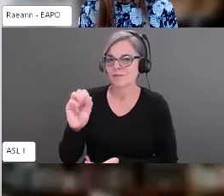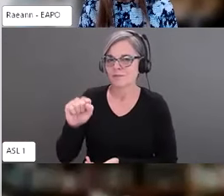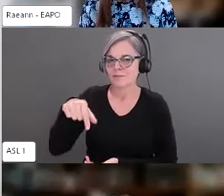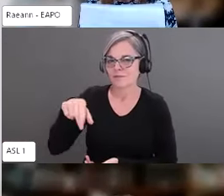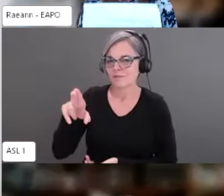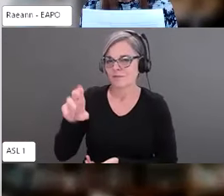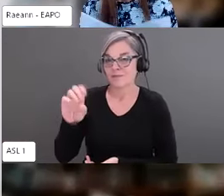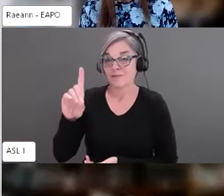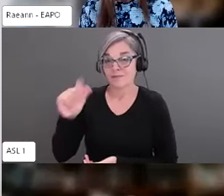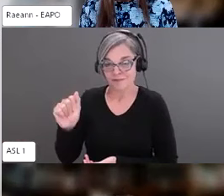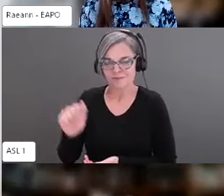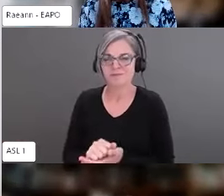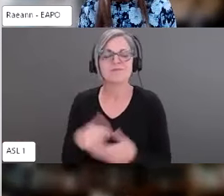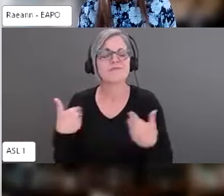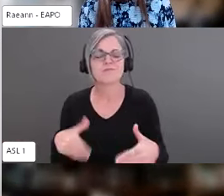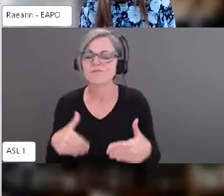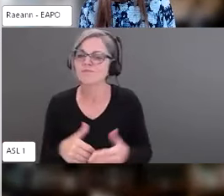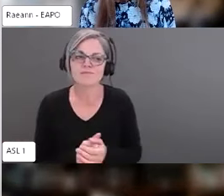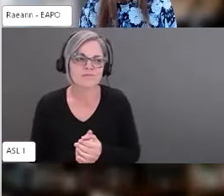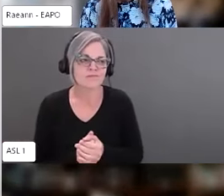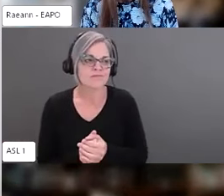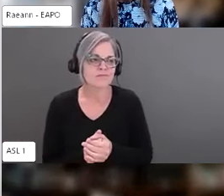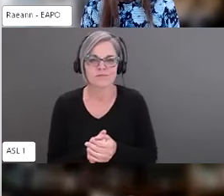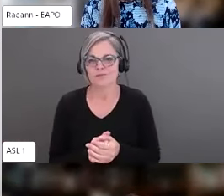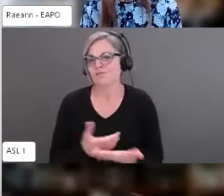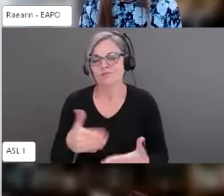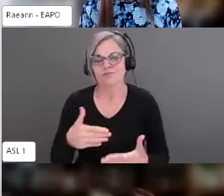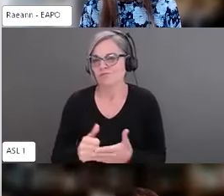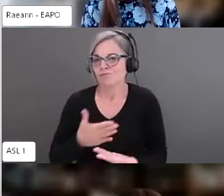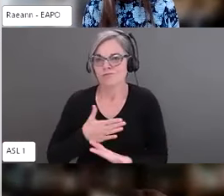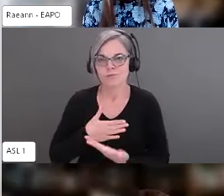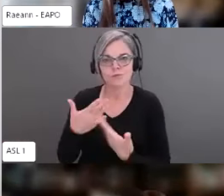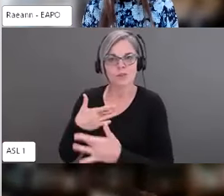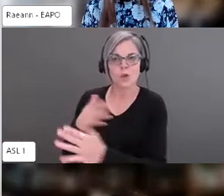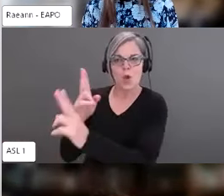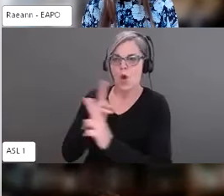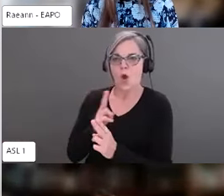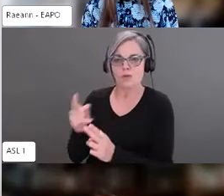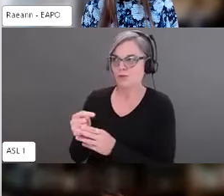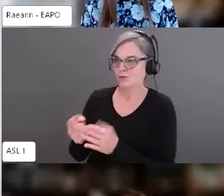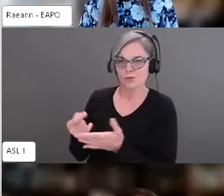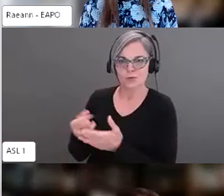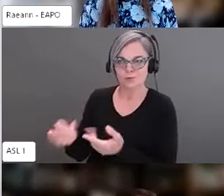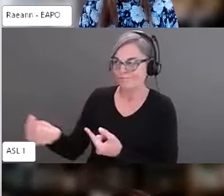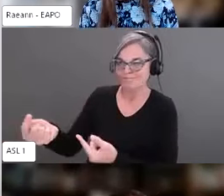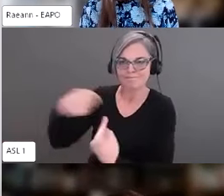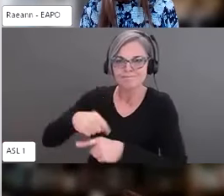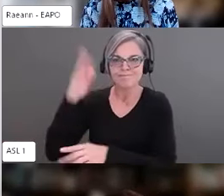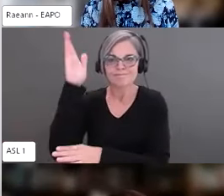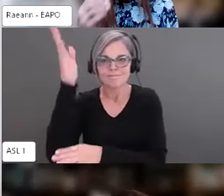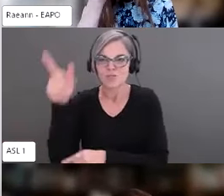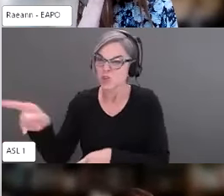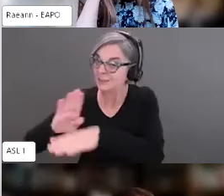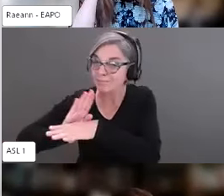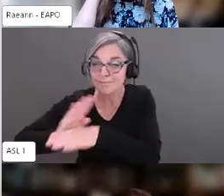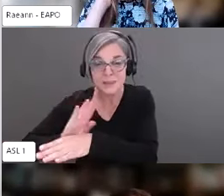We're so privileged to have Dr. Mosqueda join us. I know she's a very busy doctor, does a lot of work and research